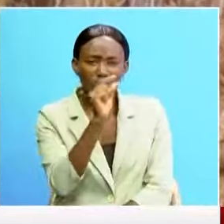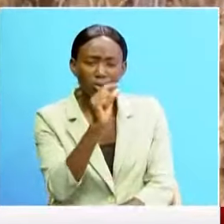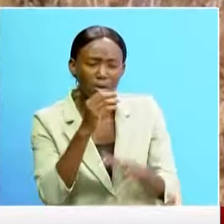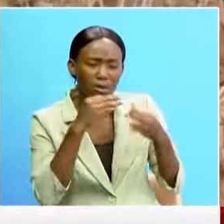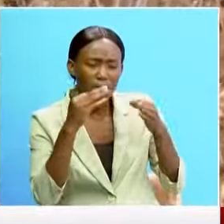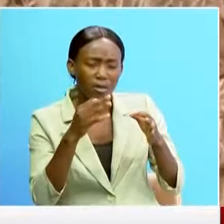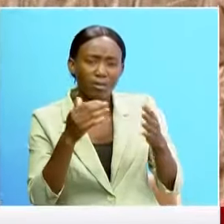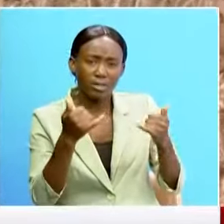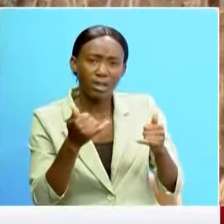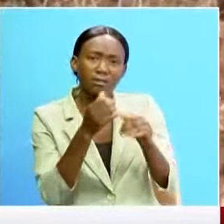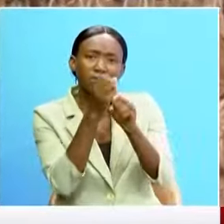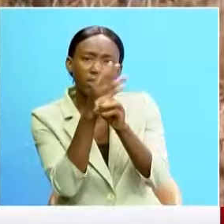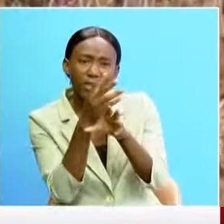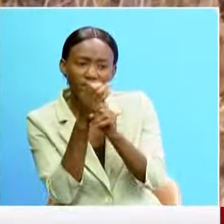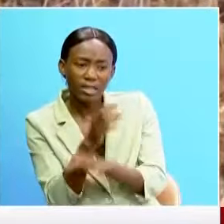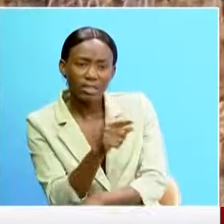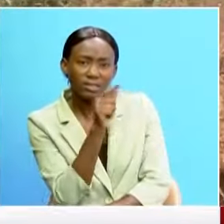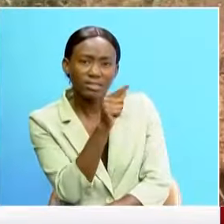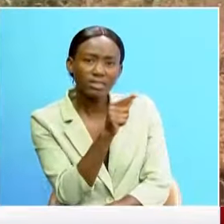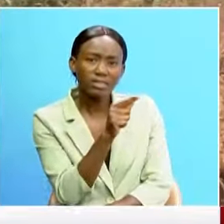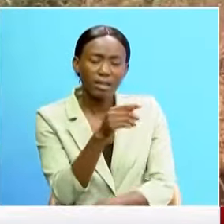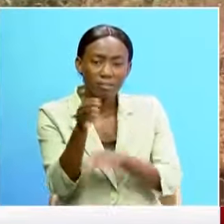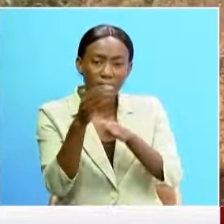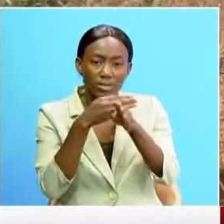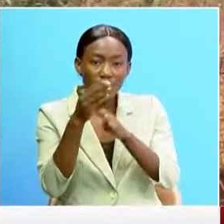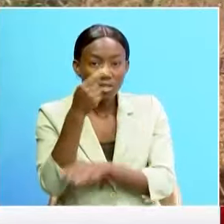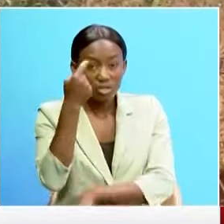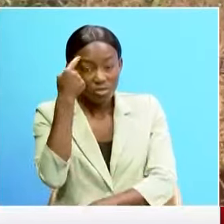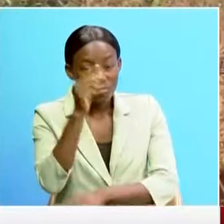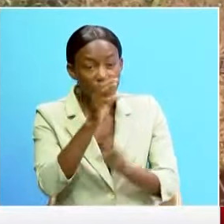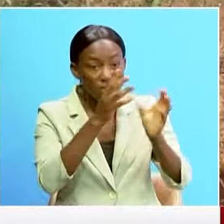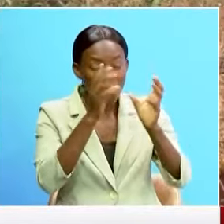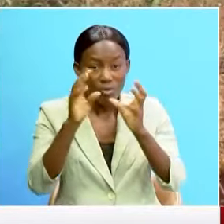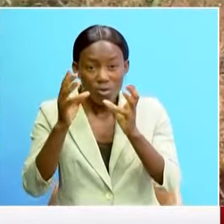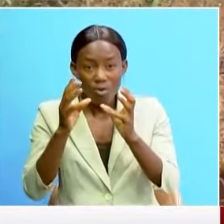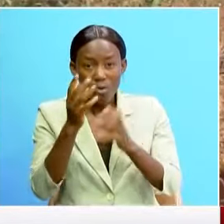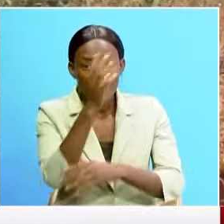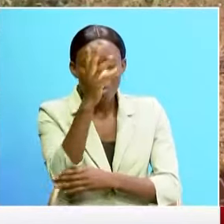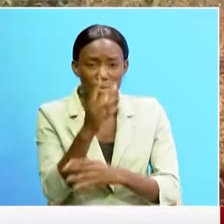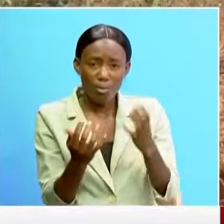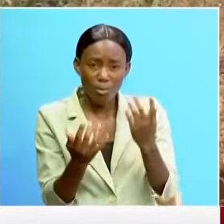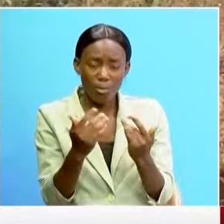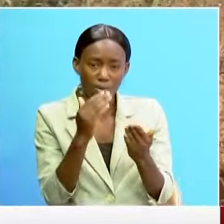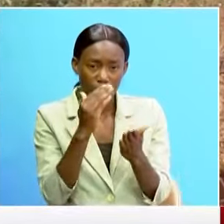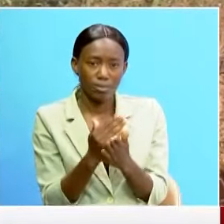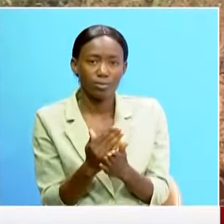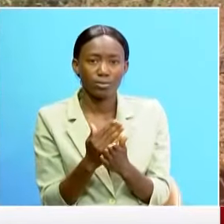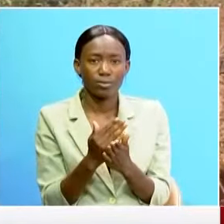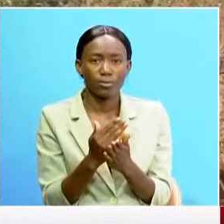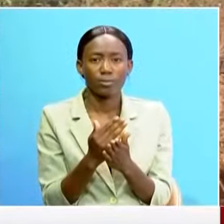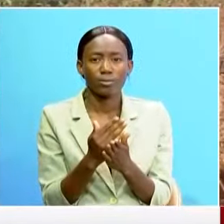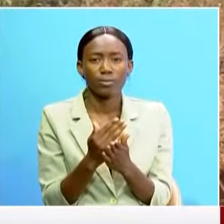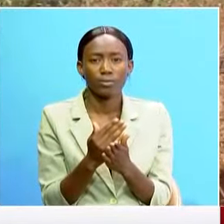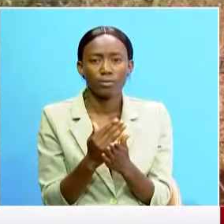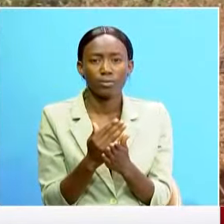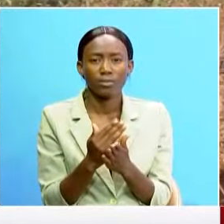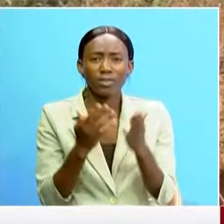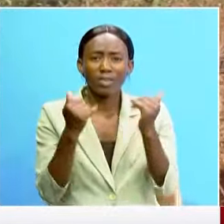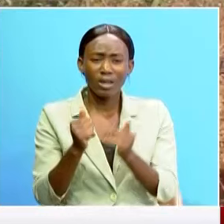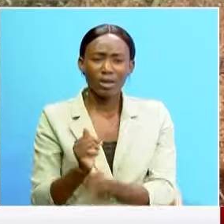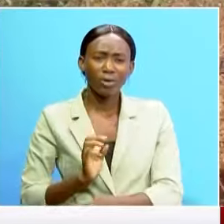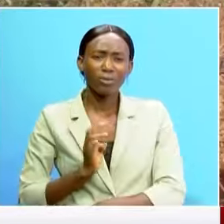to venture in carbon trading. We are promoting slashing of grass, making fire breaks to avoid fires, because